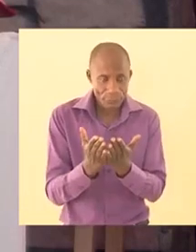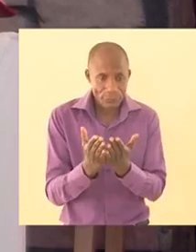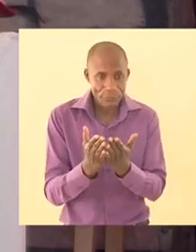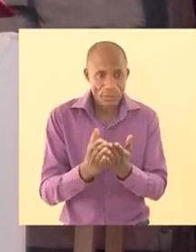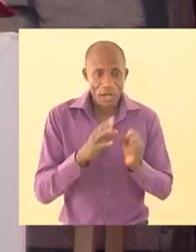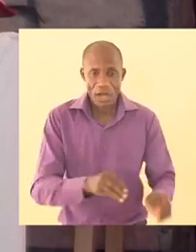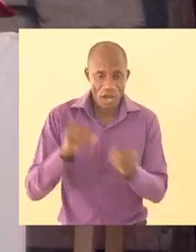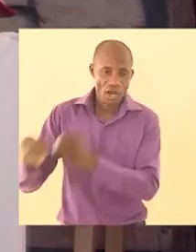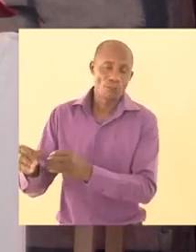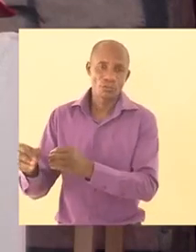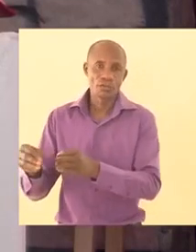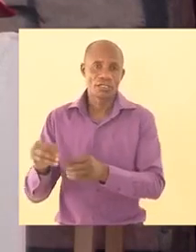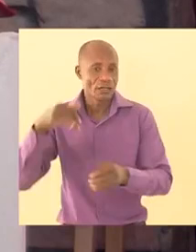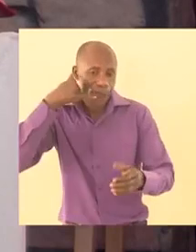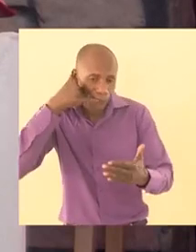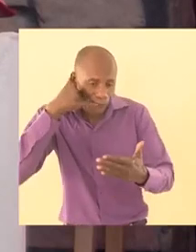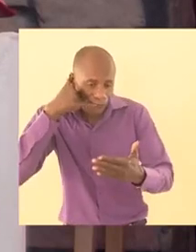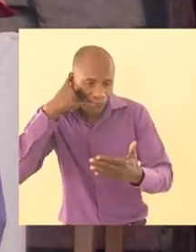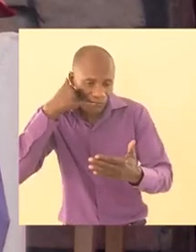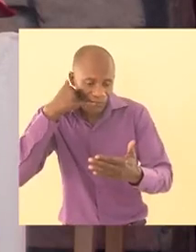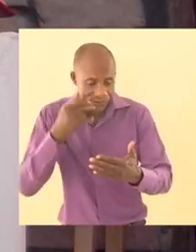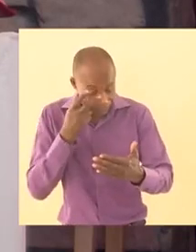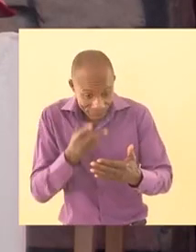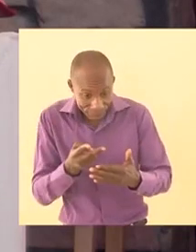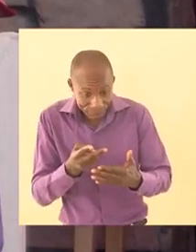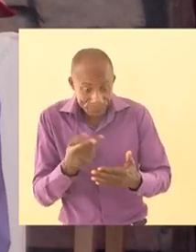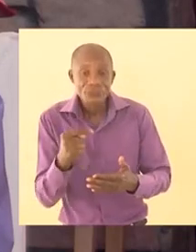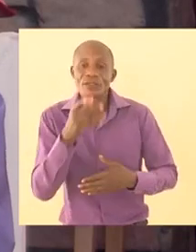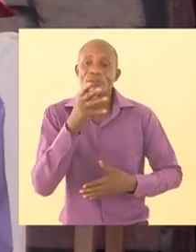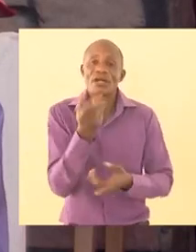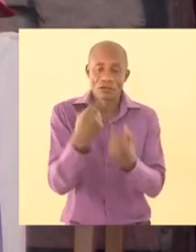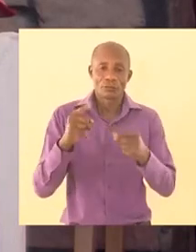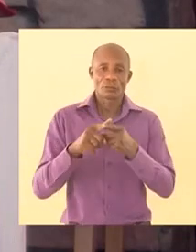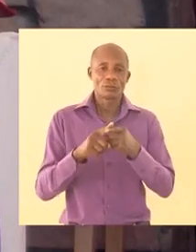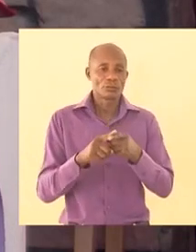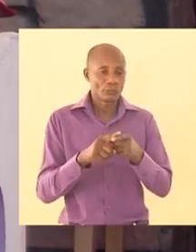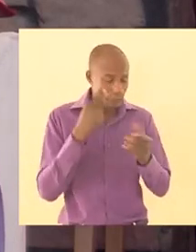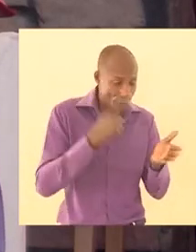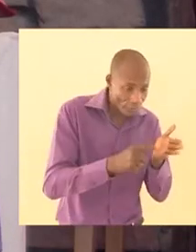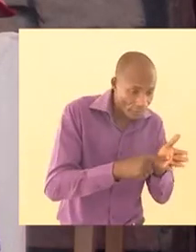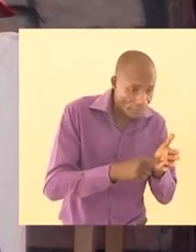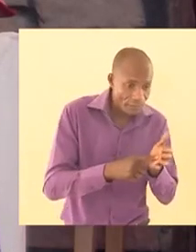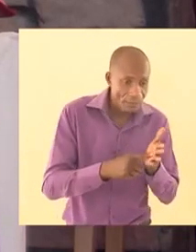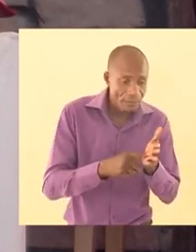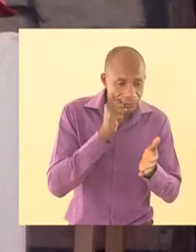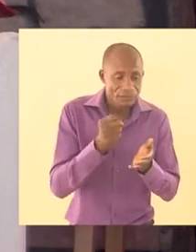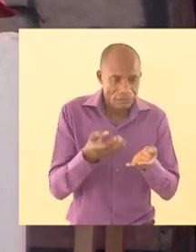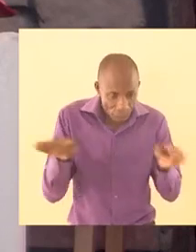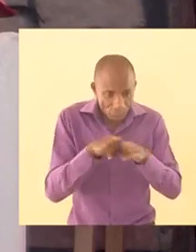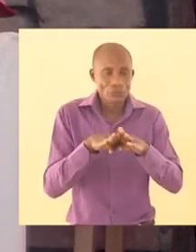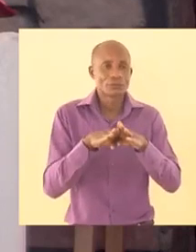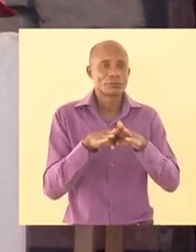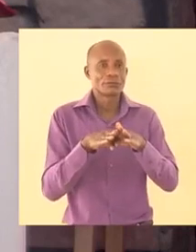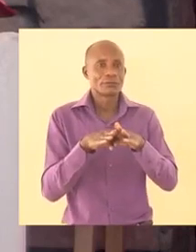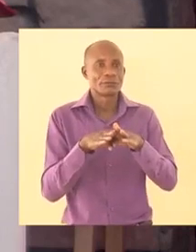actually watching some pornographic thing. And then the mother came to check. As soon as the mother got up to come, she put the